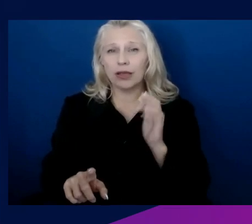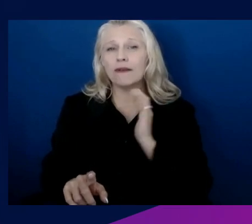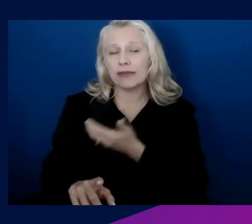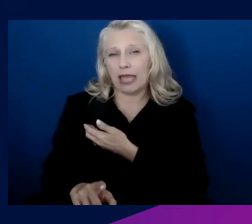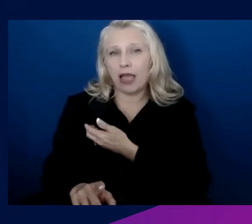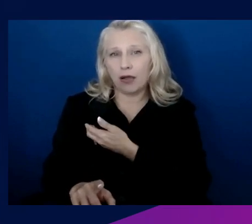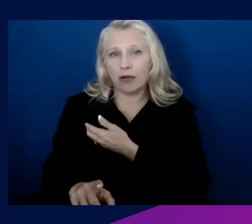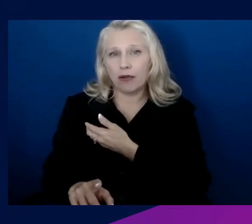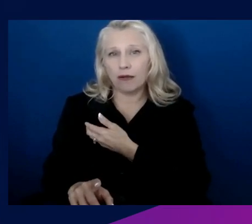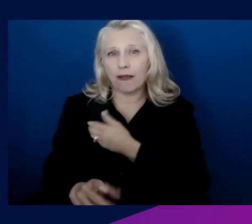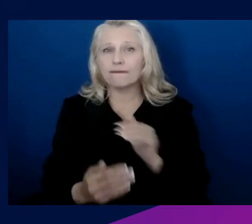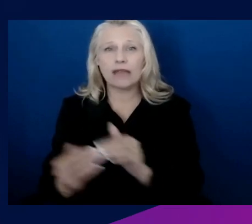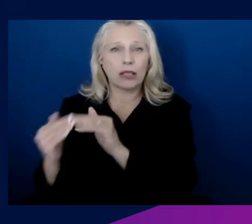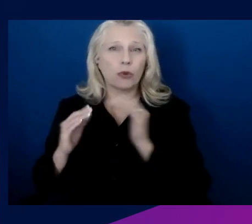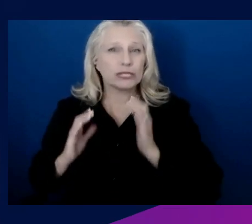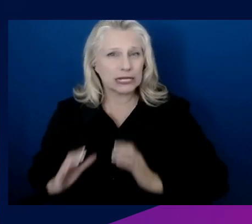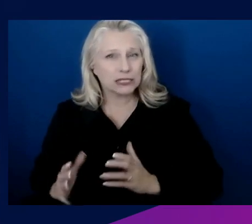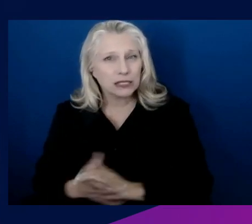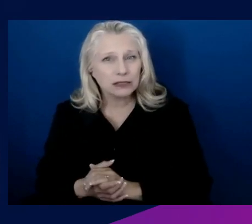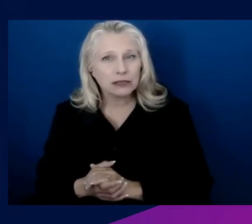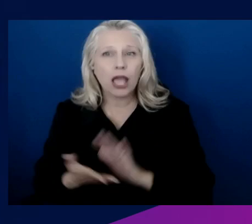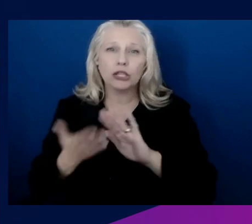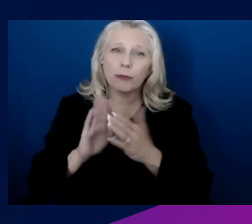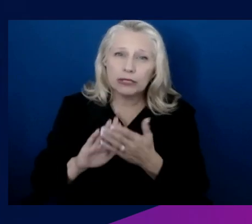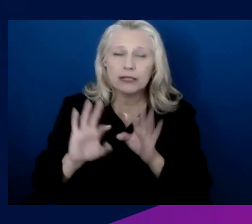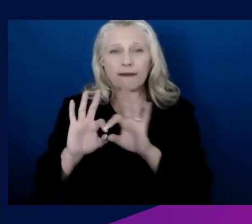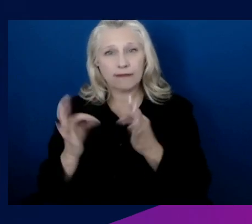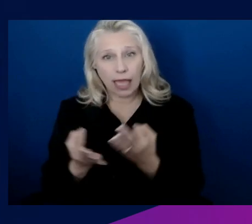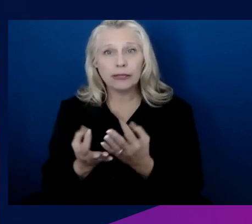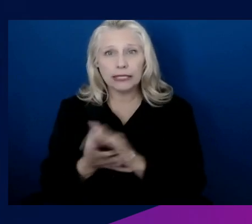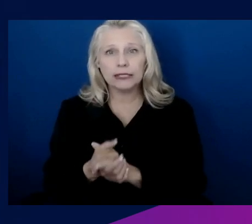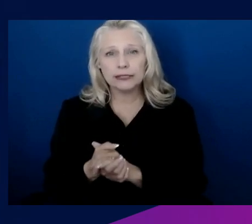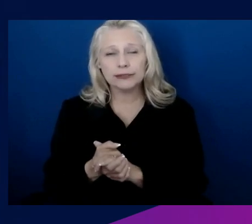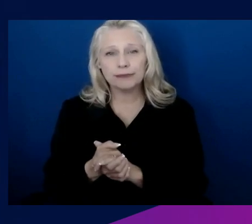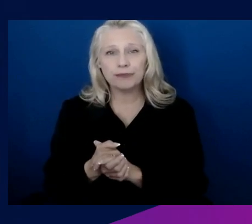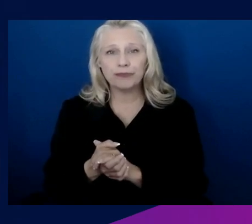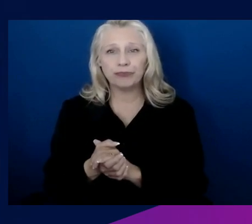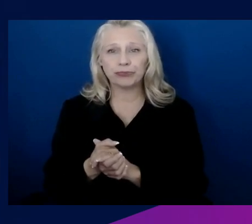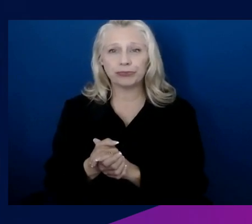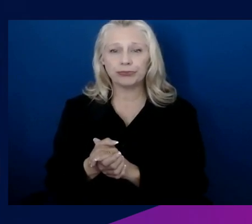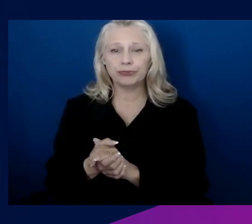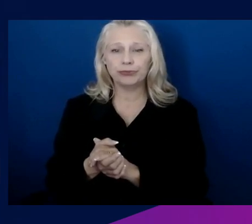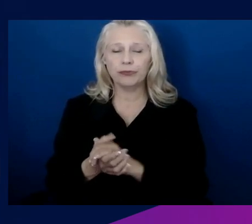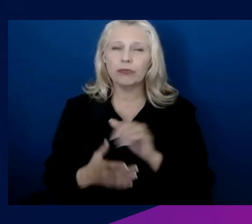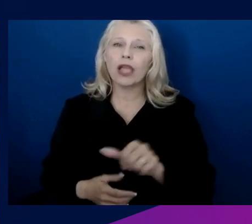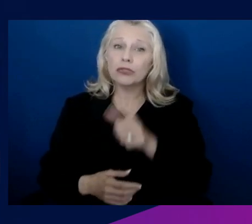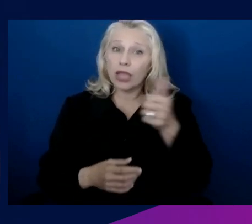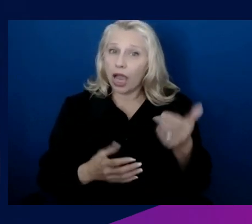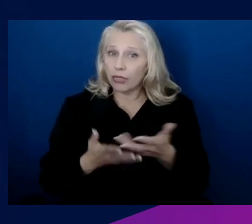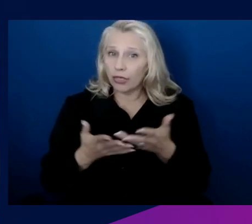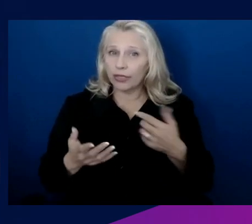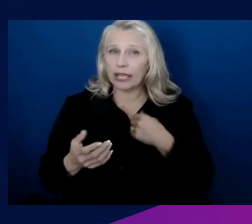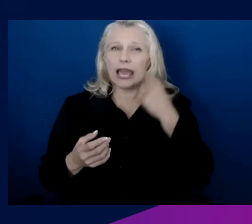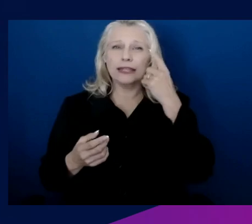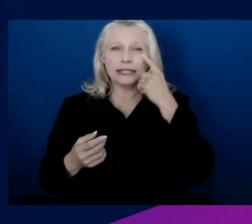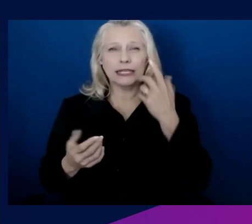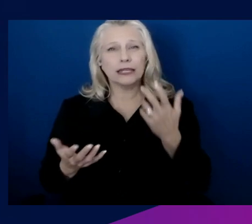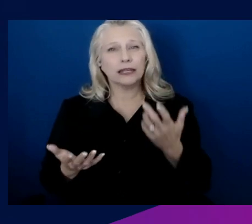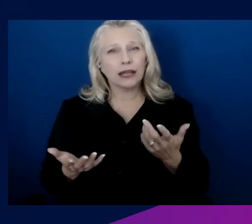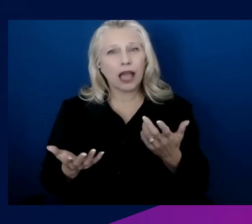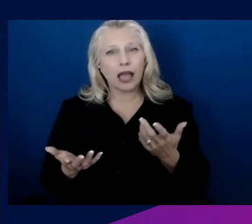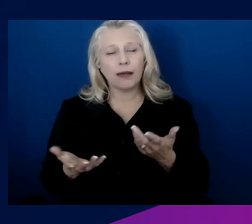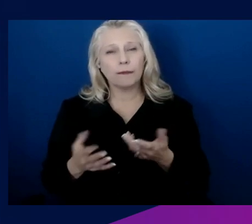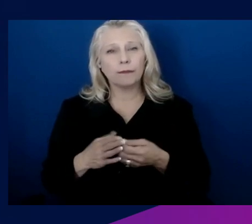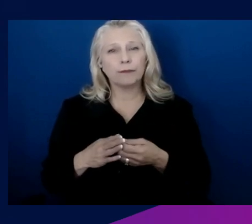fellow citizens, our communities, our families. And the other thing that I think that